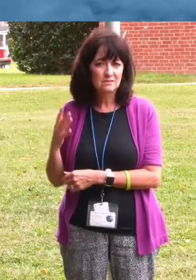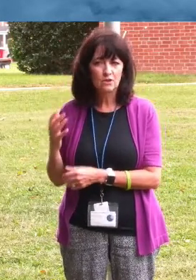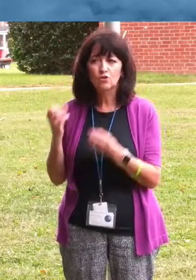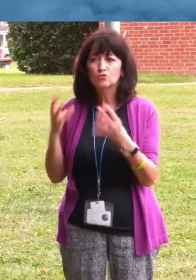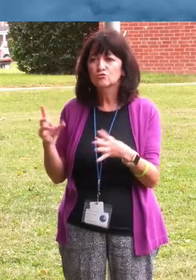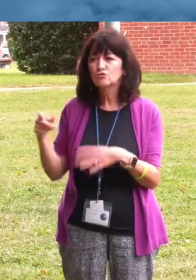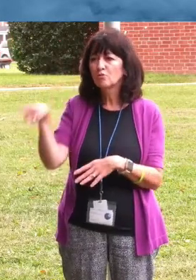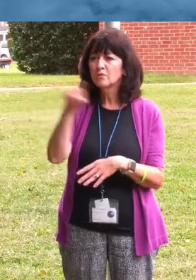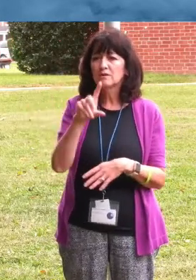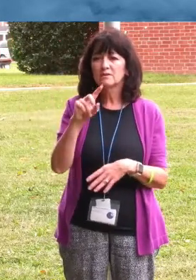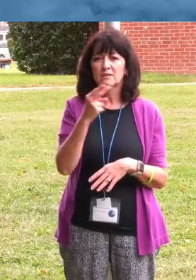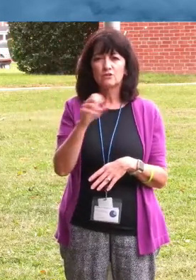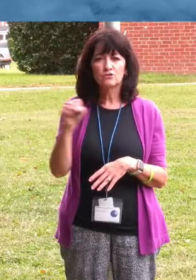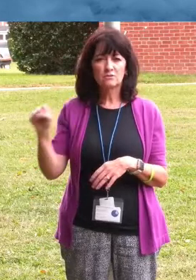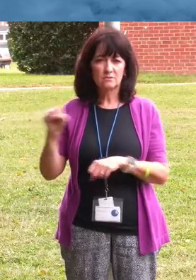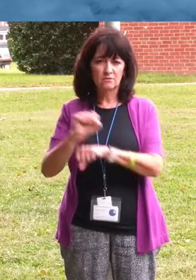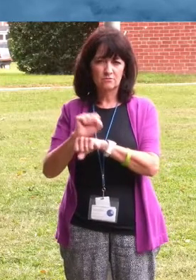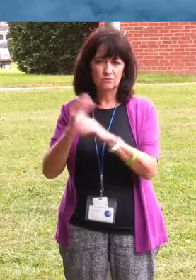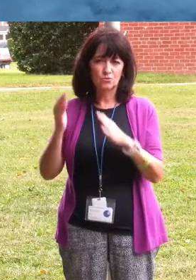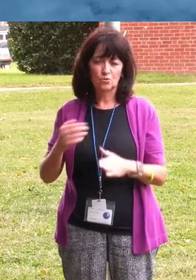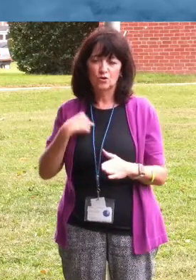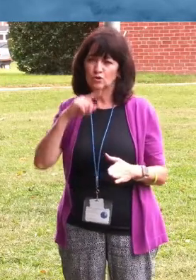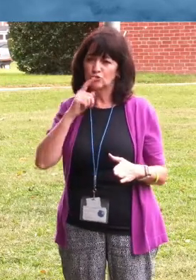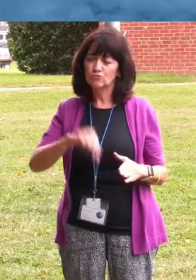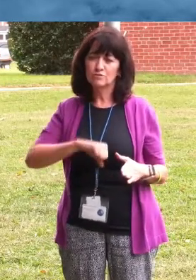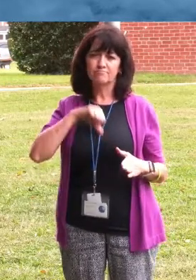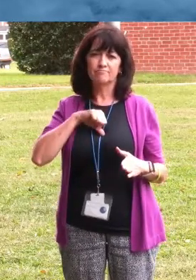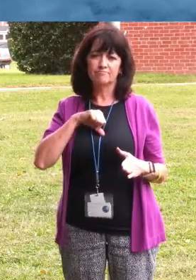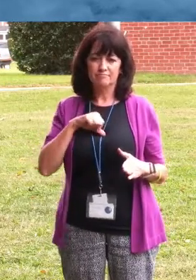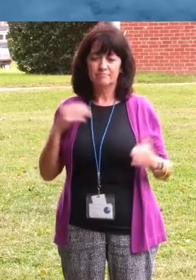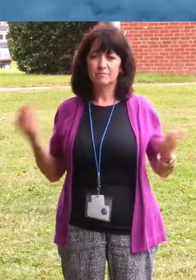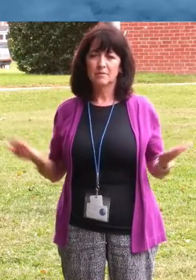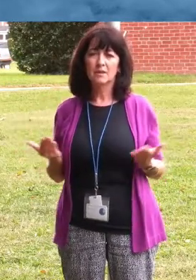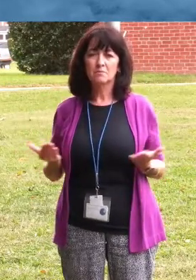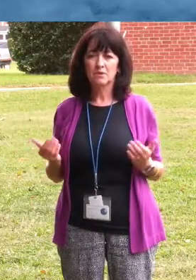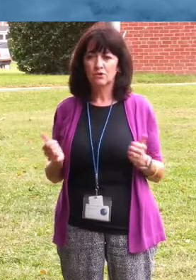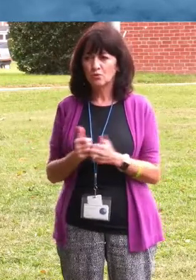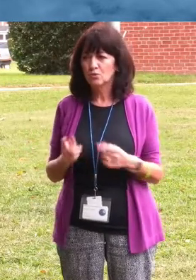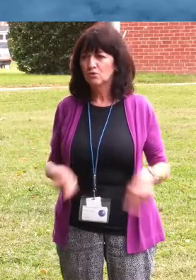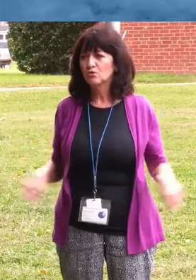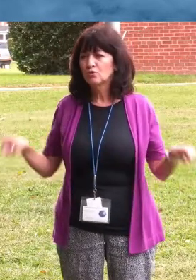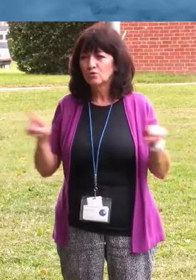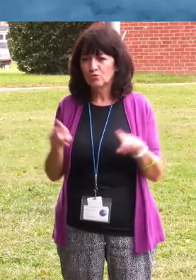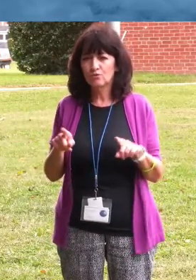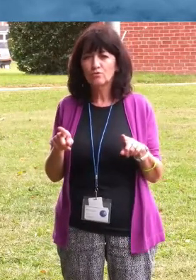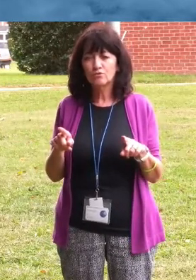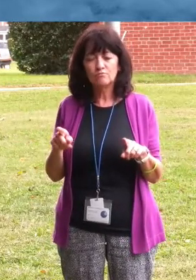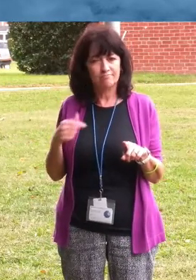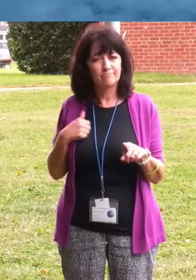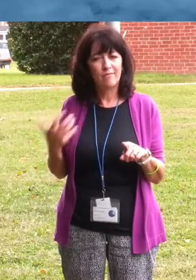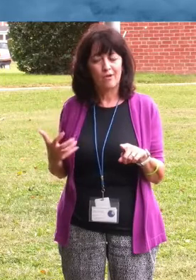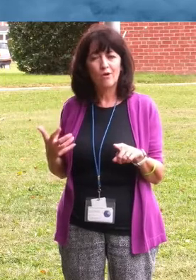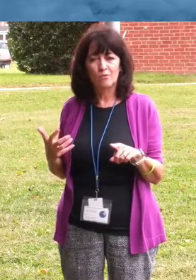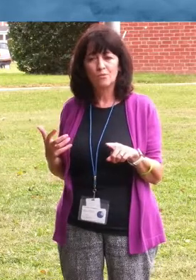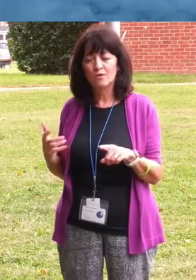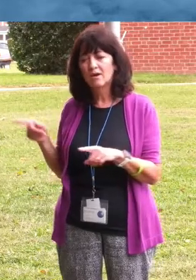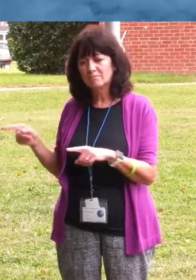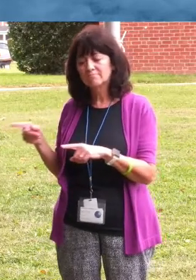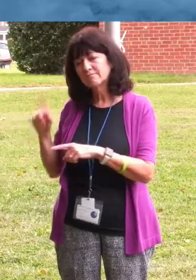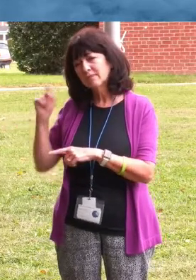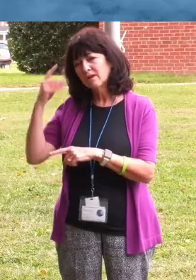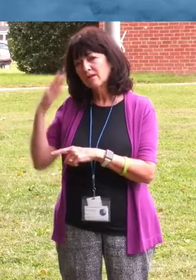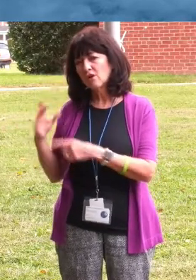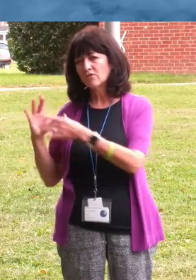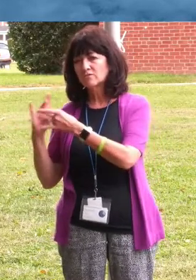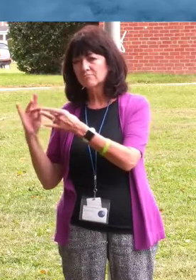DHSS colleagues. It's an honor to be here with you today. And I want to start where the Governor left off, which is thanking the amazing